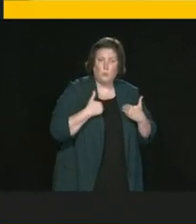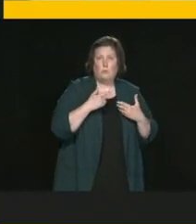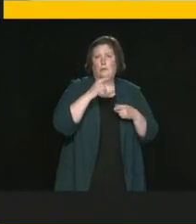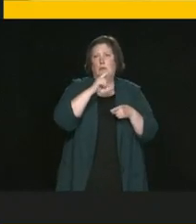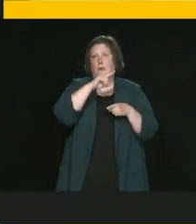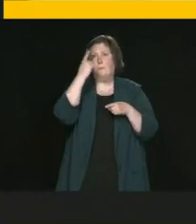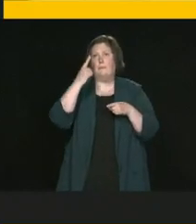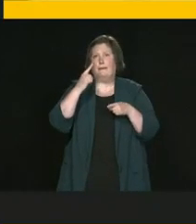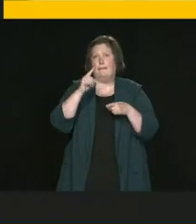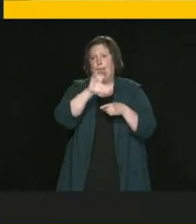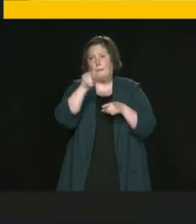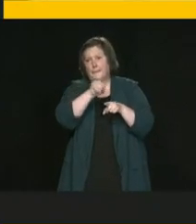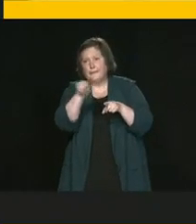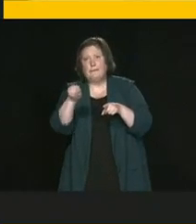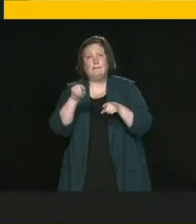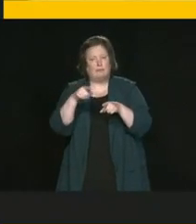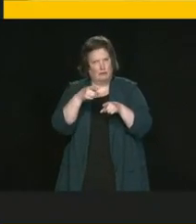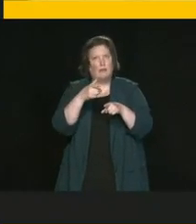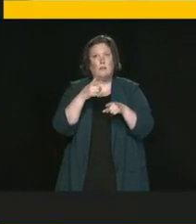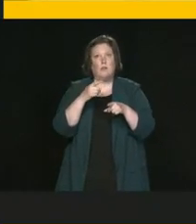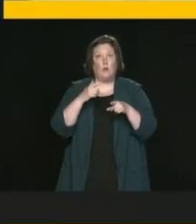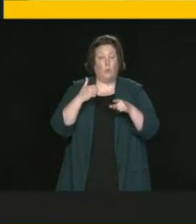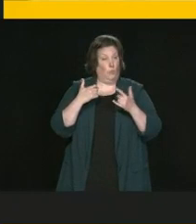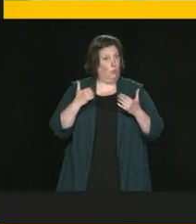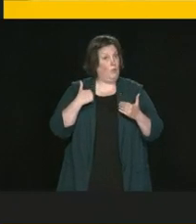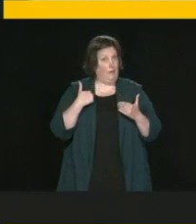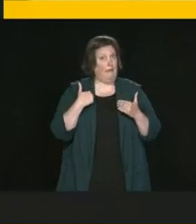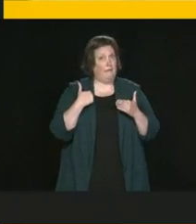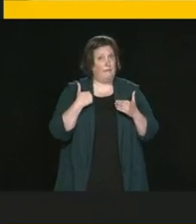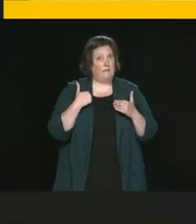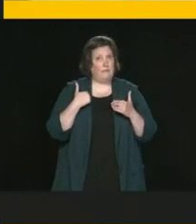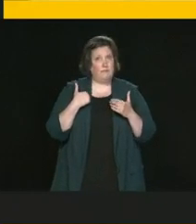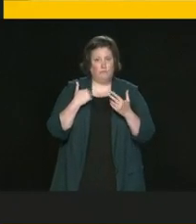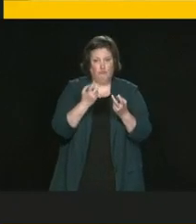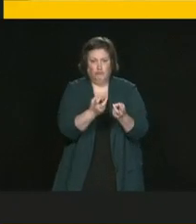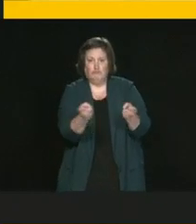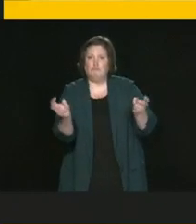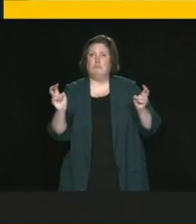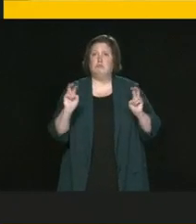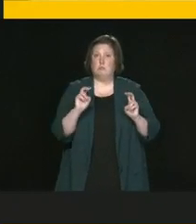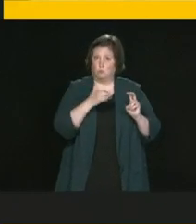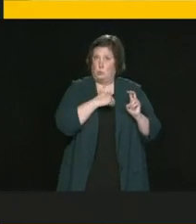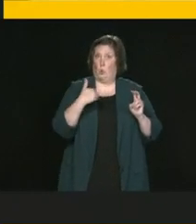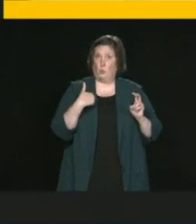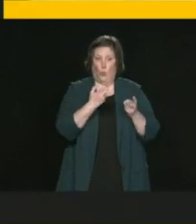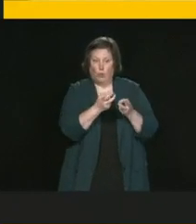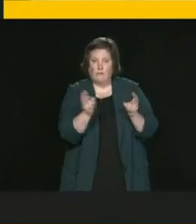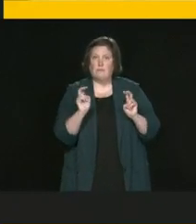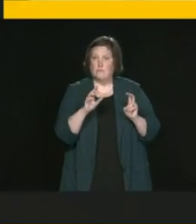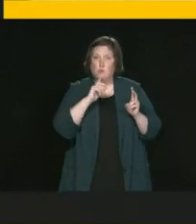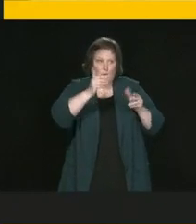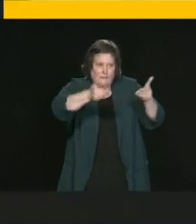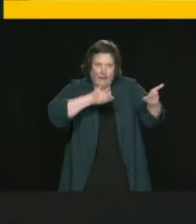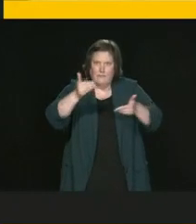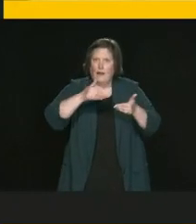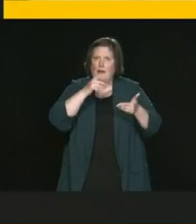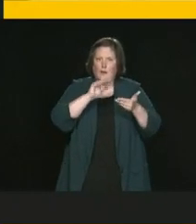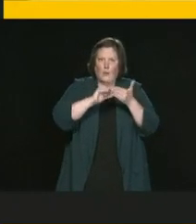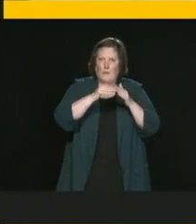roundtable with the Black community in Toronto and Montreal over the last year, I have often